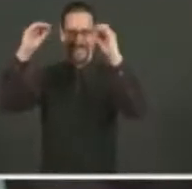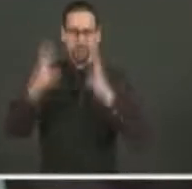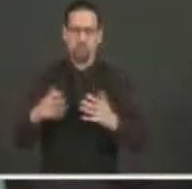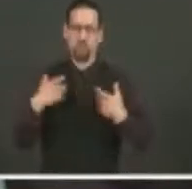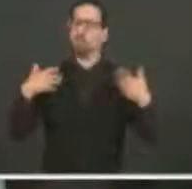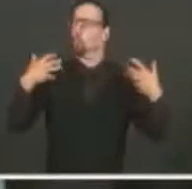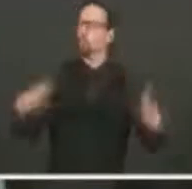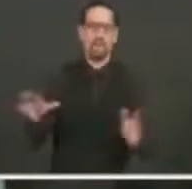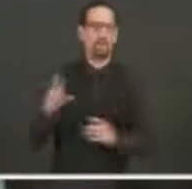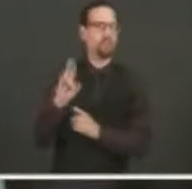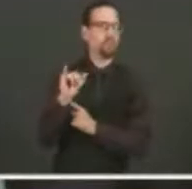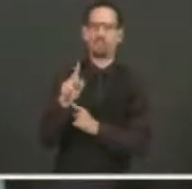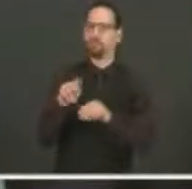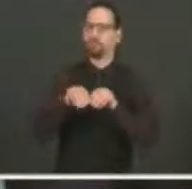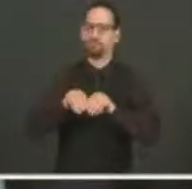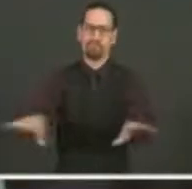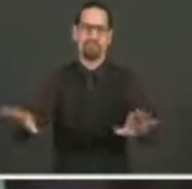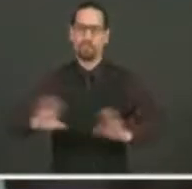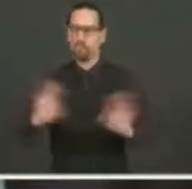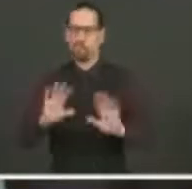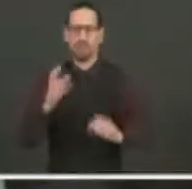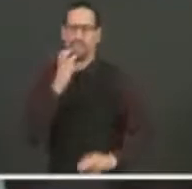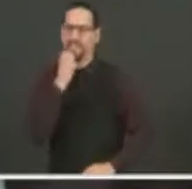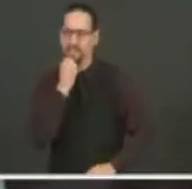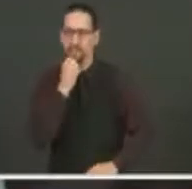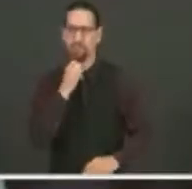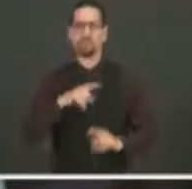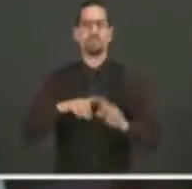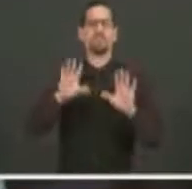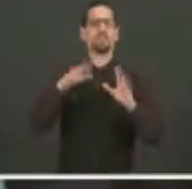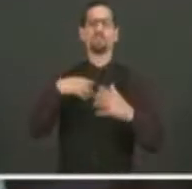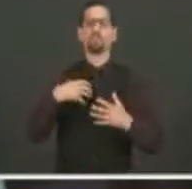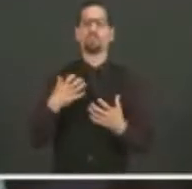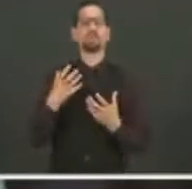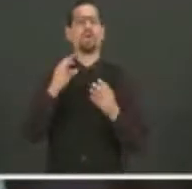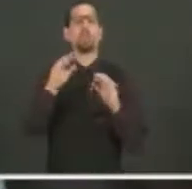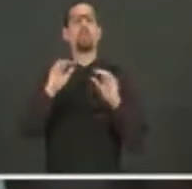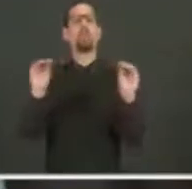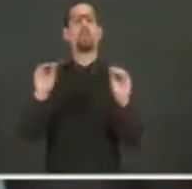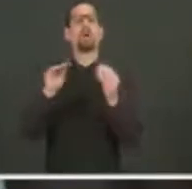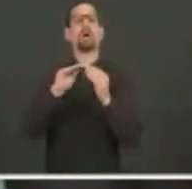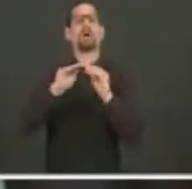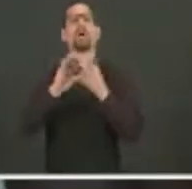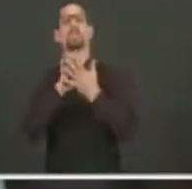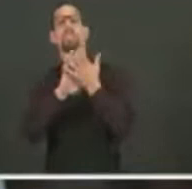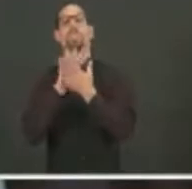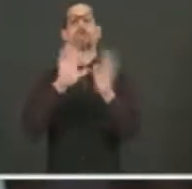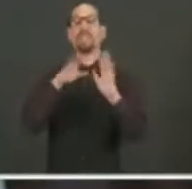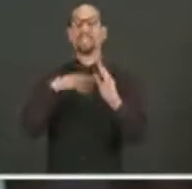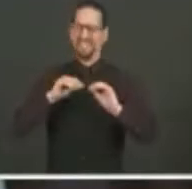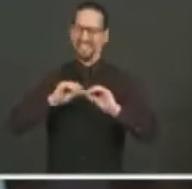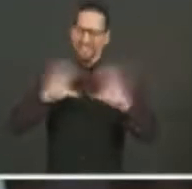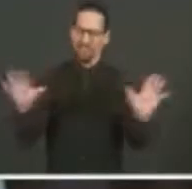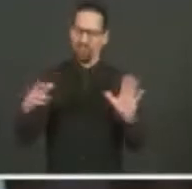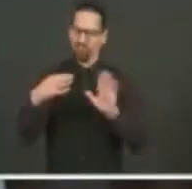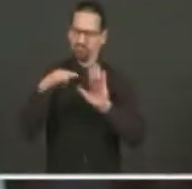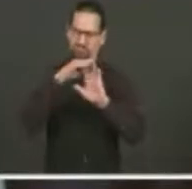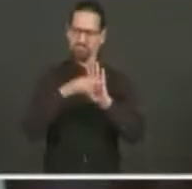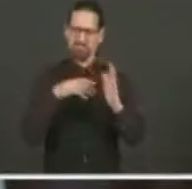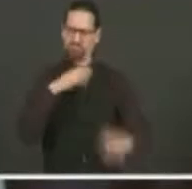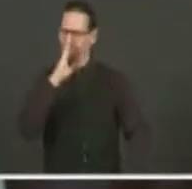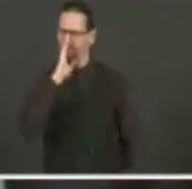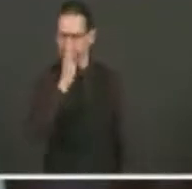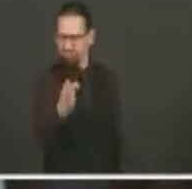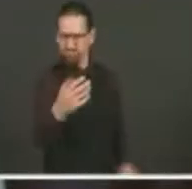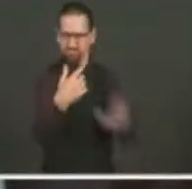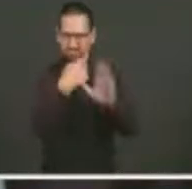Secondly, we're going to be transparent. There's going to be a lot of changes. I can't stand here today and say this is exactly what's going to be